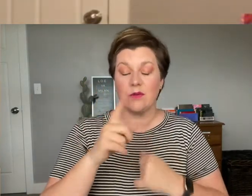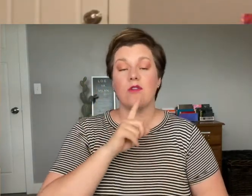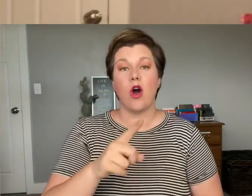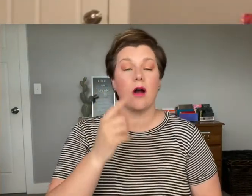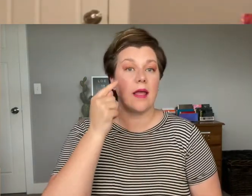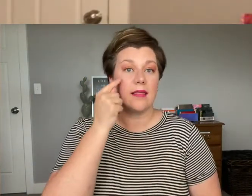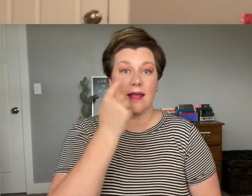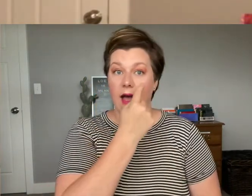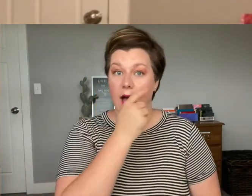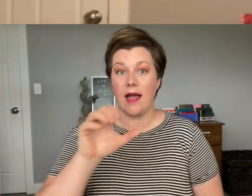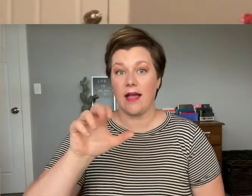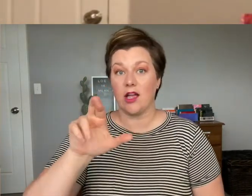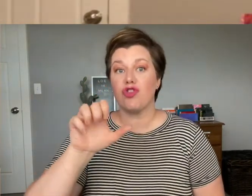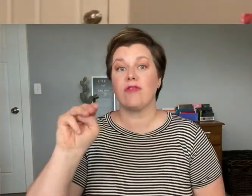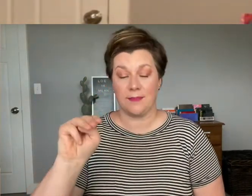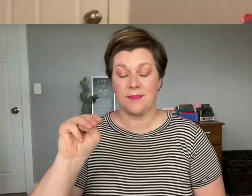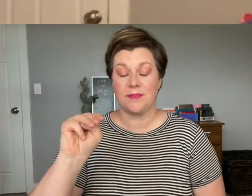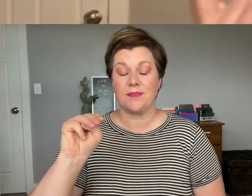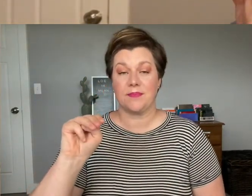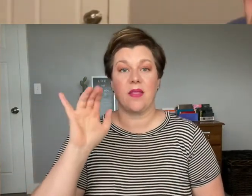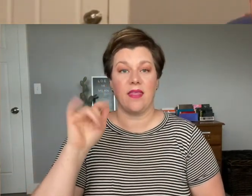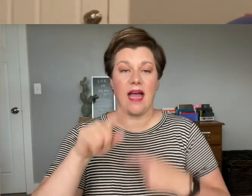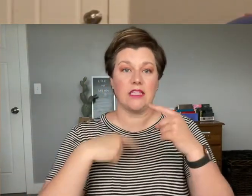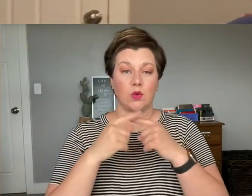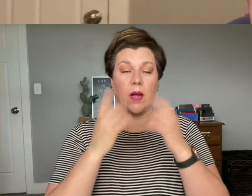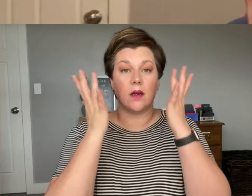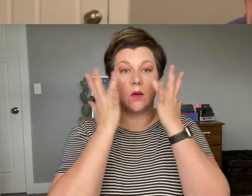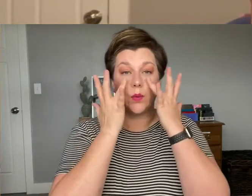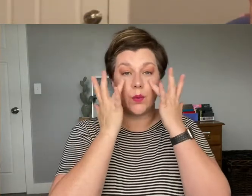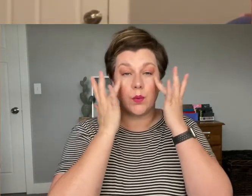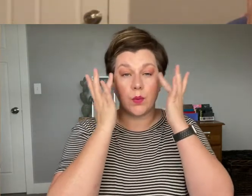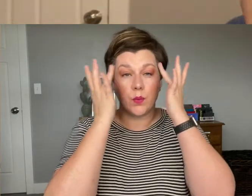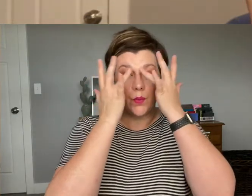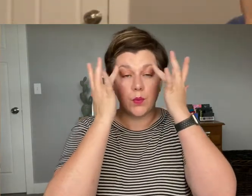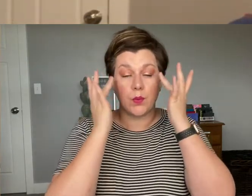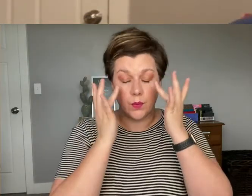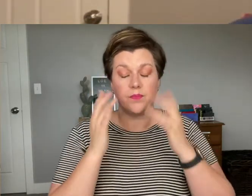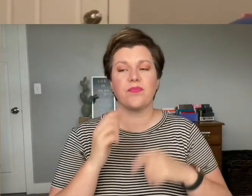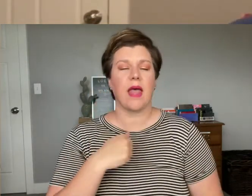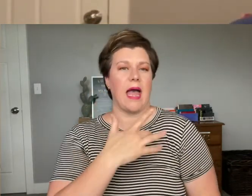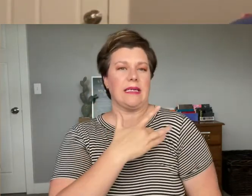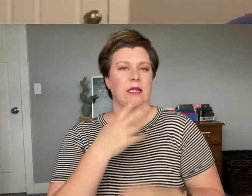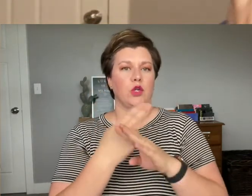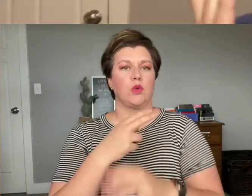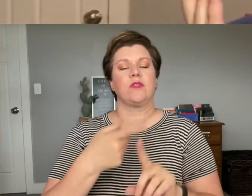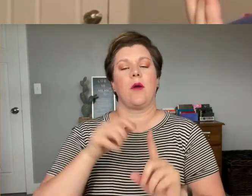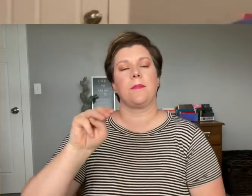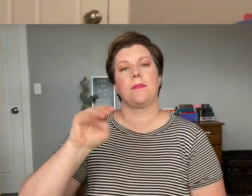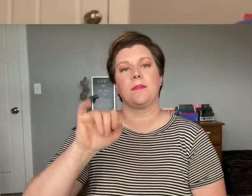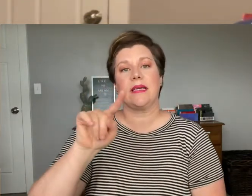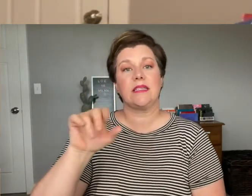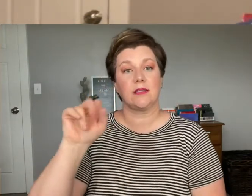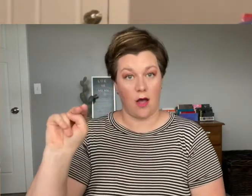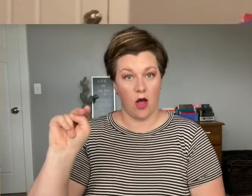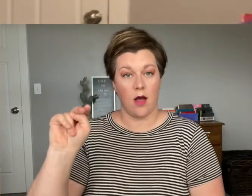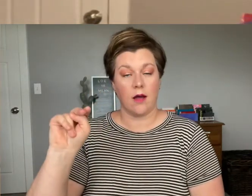steps are the eye cream stage, and that is when you do a cream around and on top of the eyes. I ran